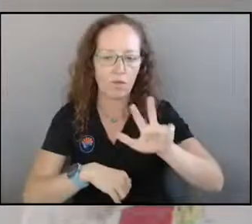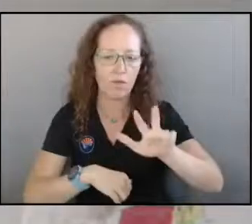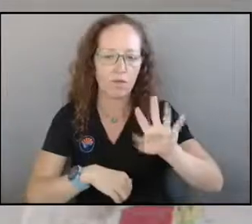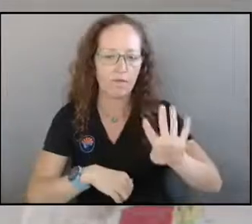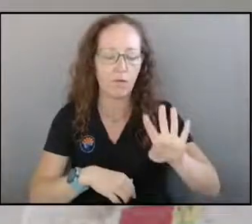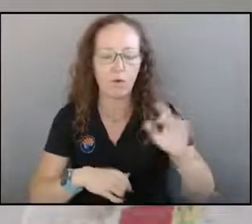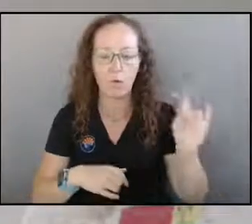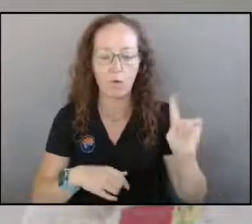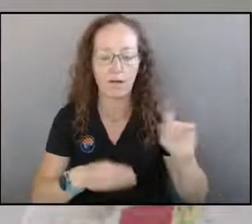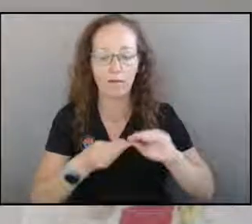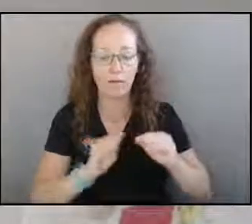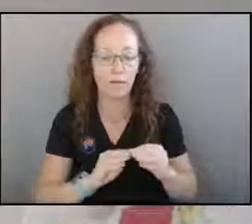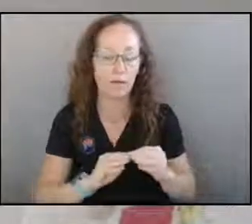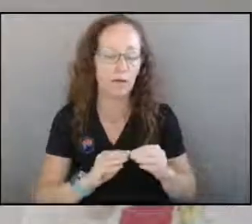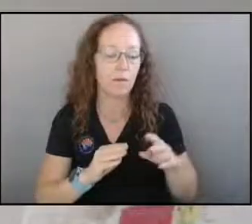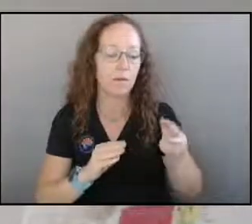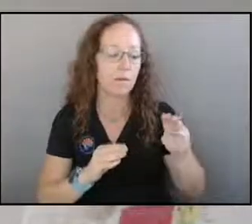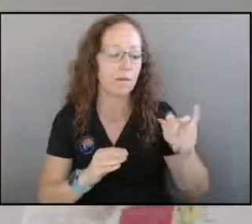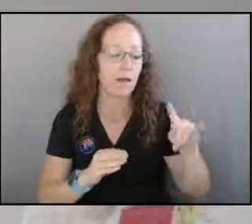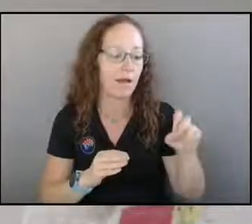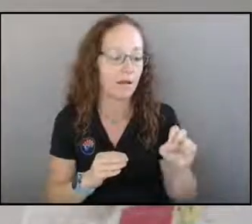32.5, roughly.